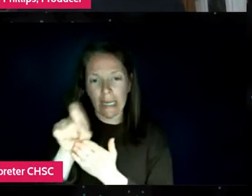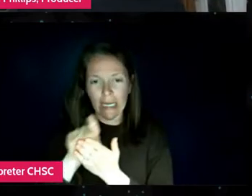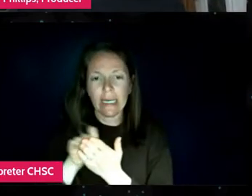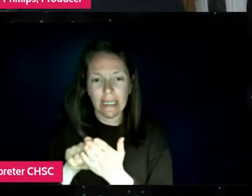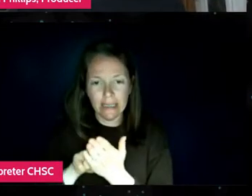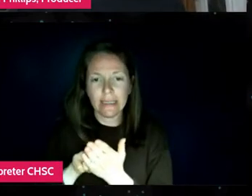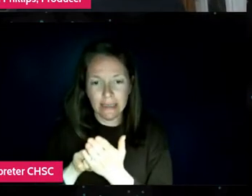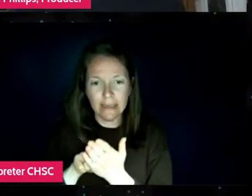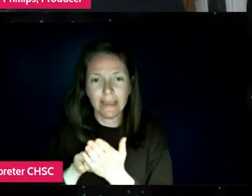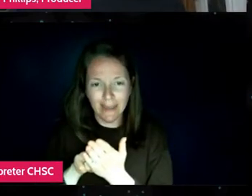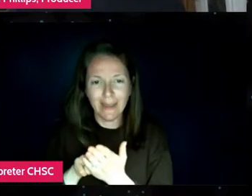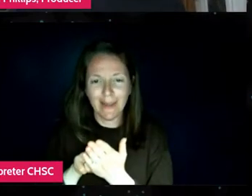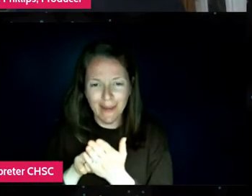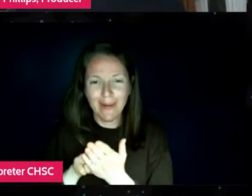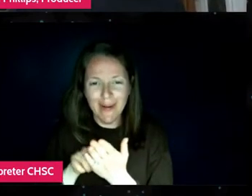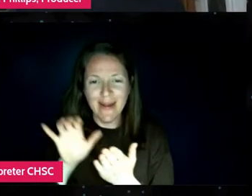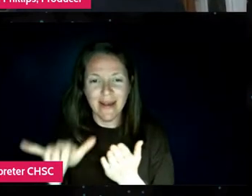it.